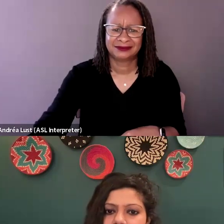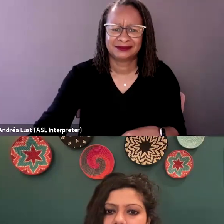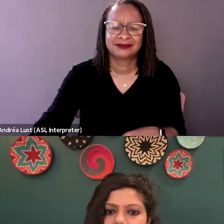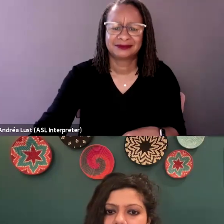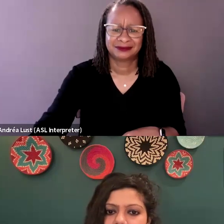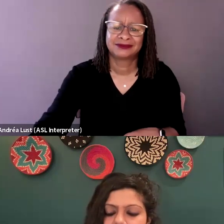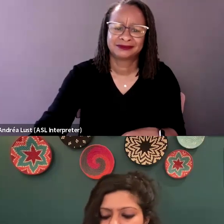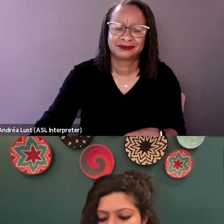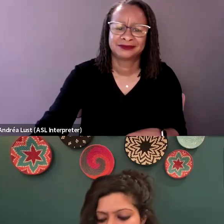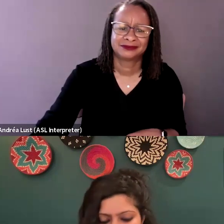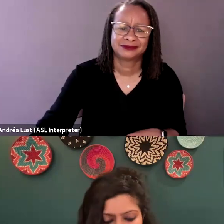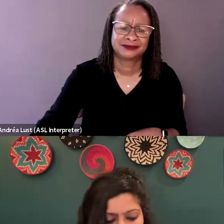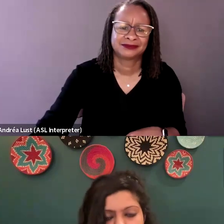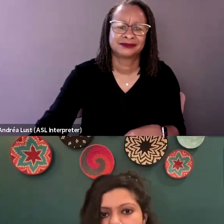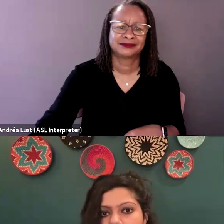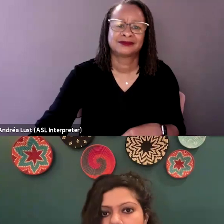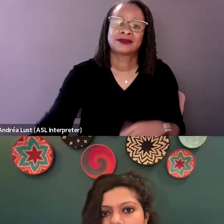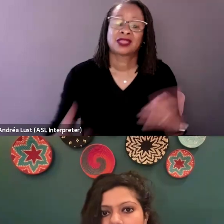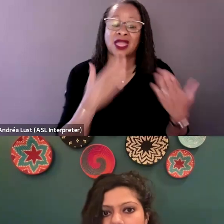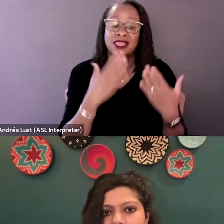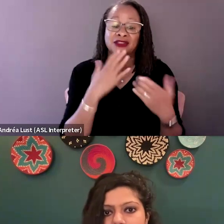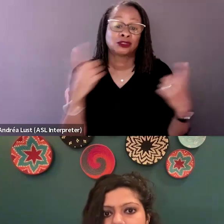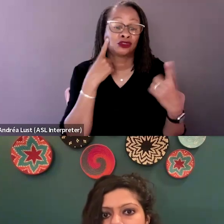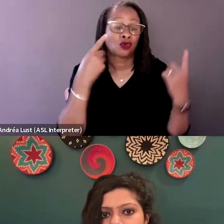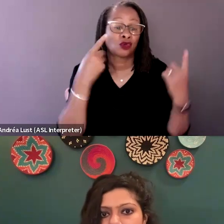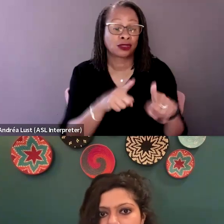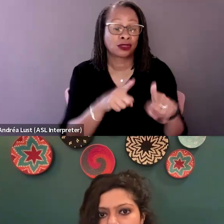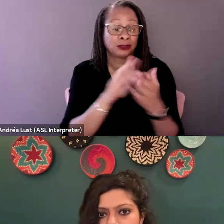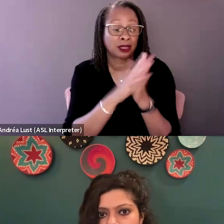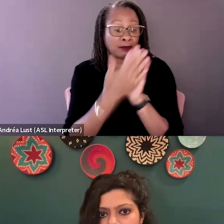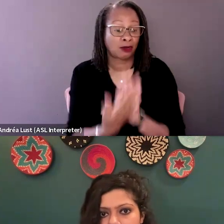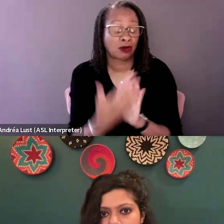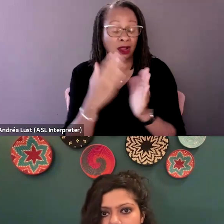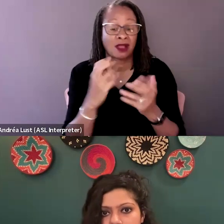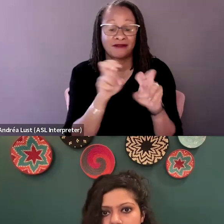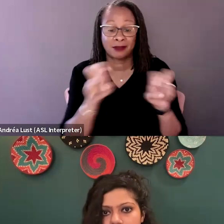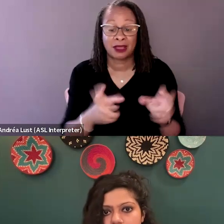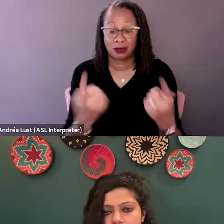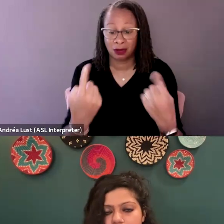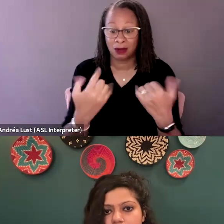here. Maybe, guys, you can turn on your cameras.